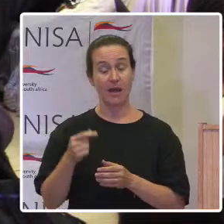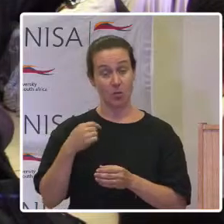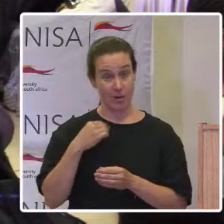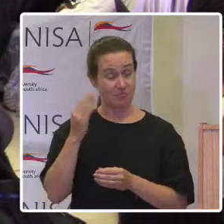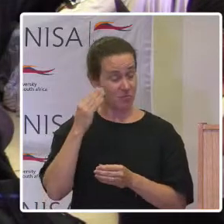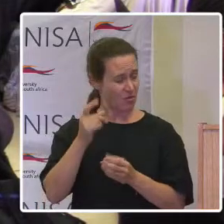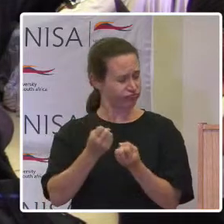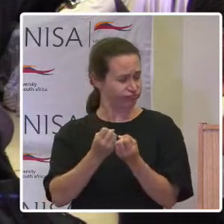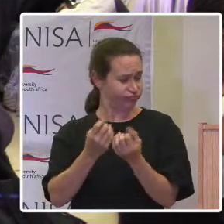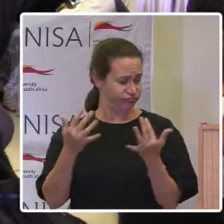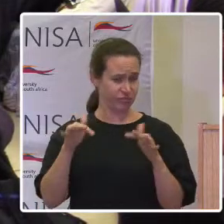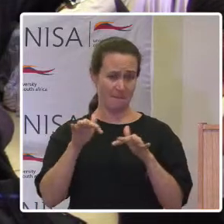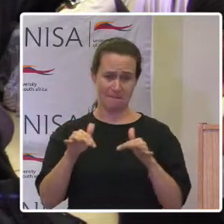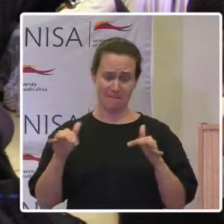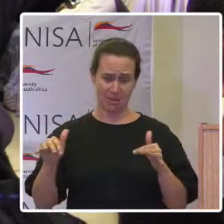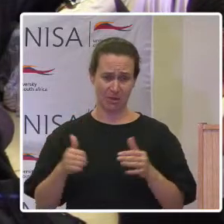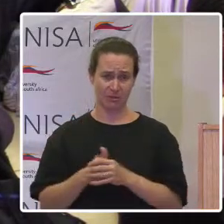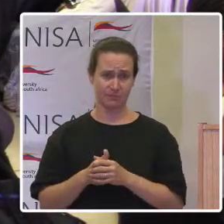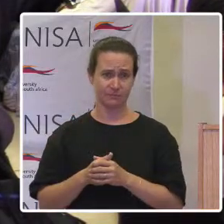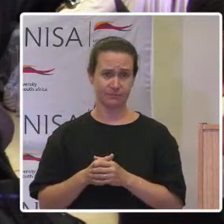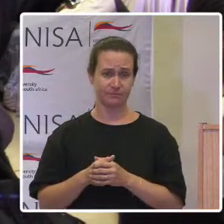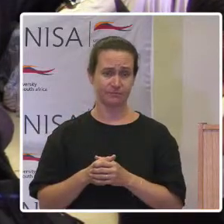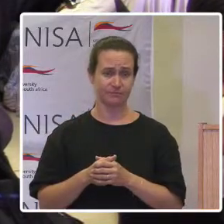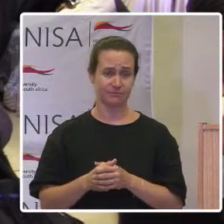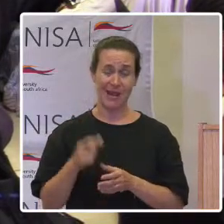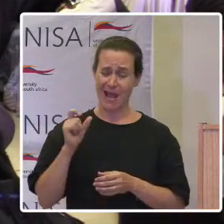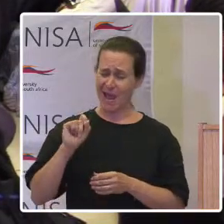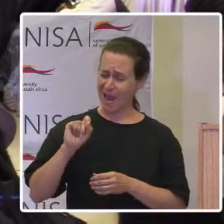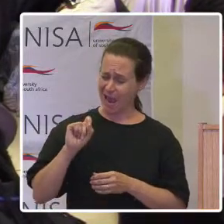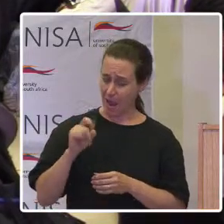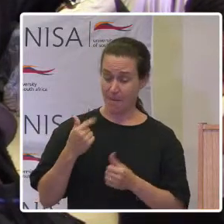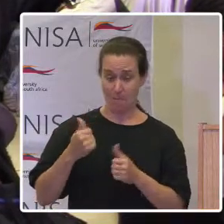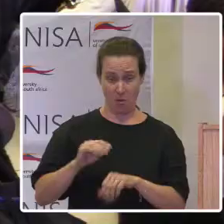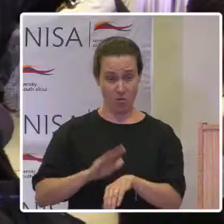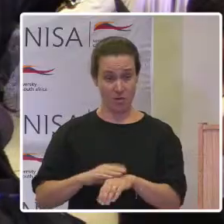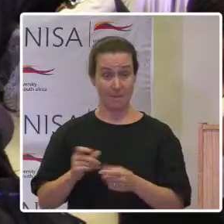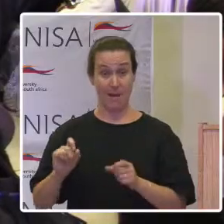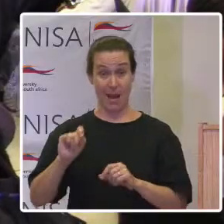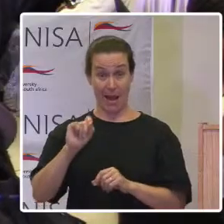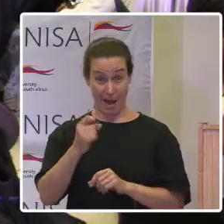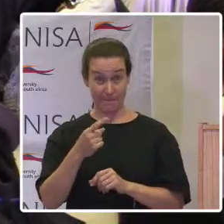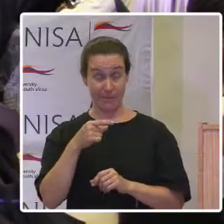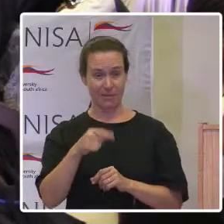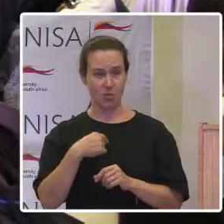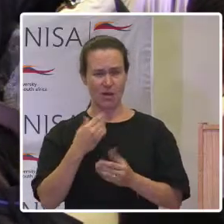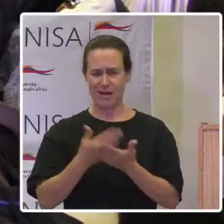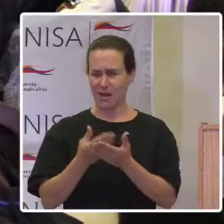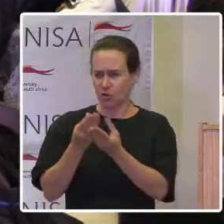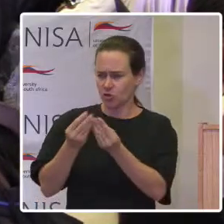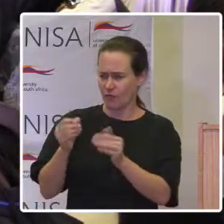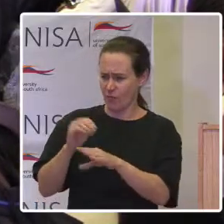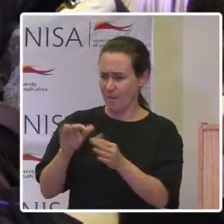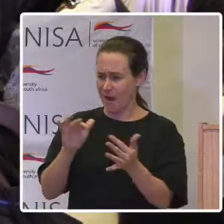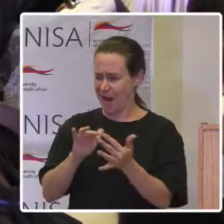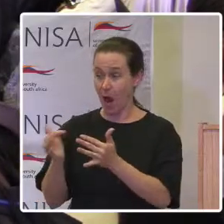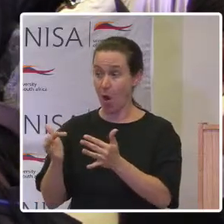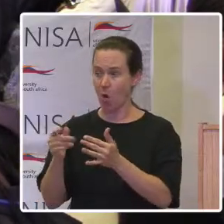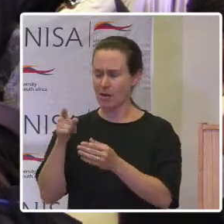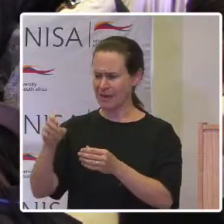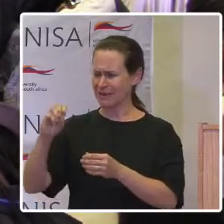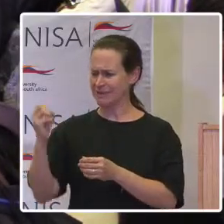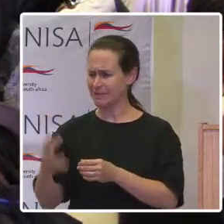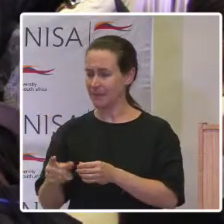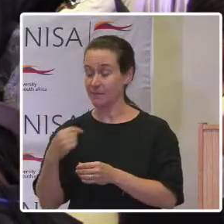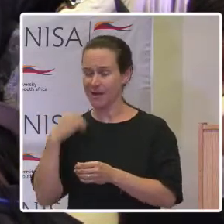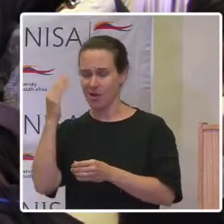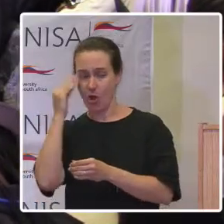people. And more often than not, the problems that I solve are expensive. But because I know someone whom I know someone whom I